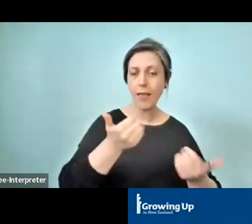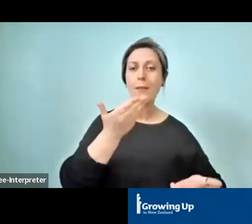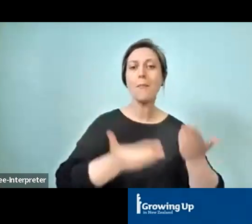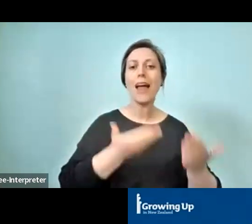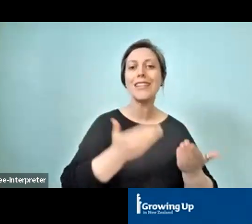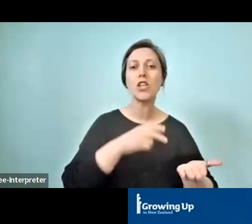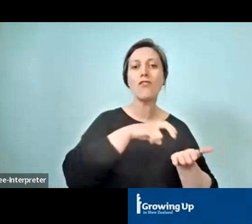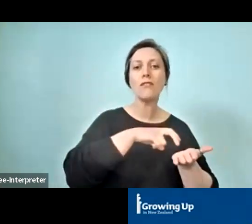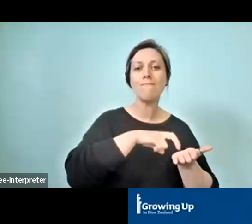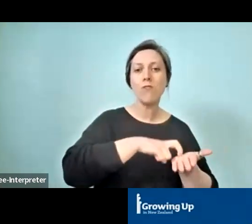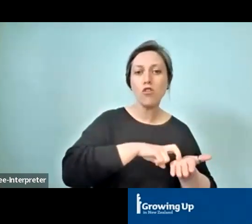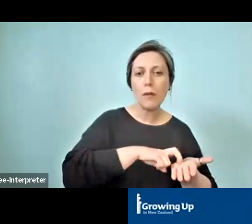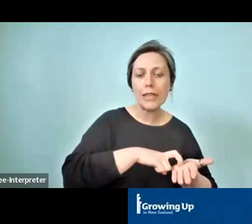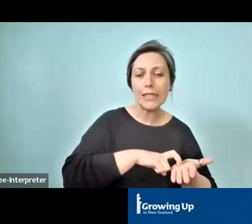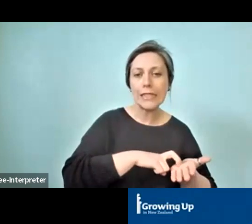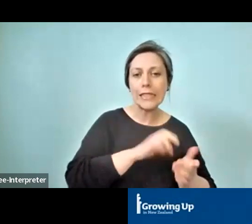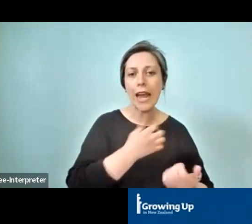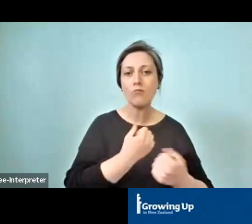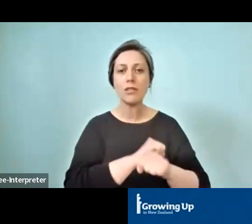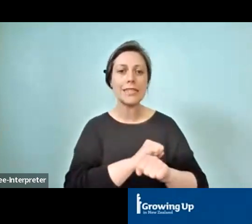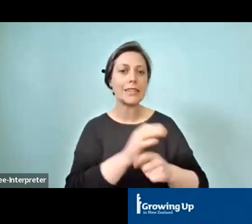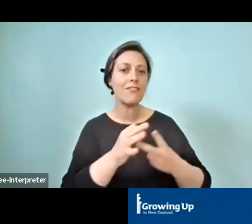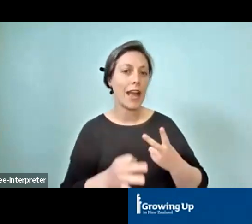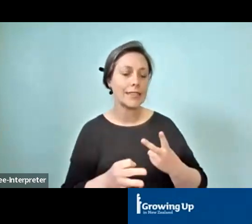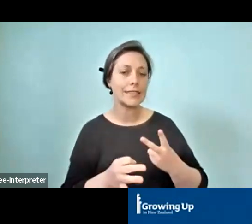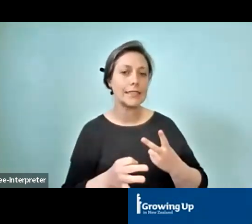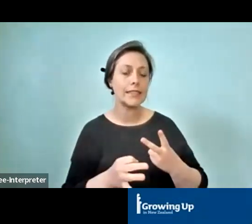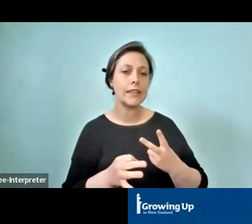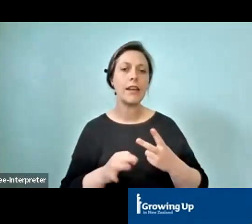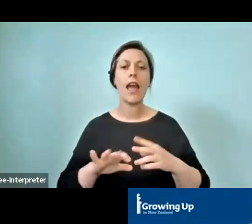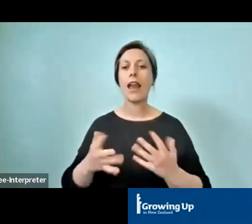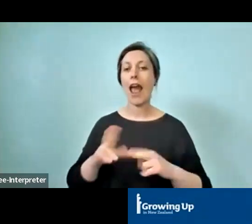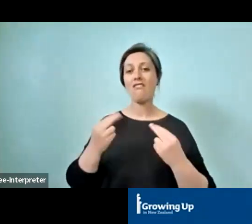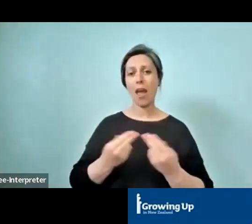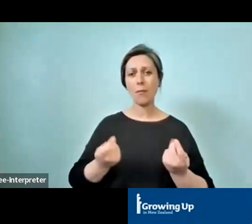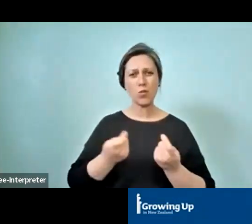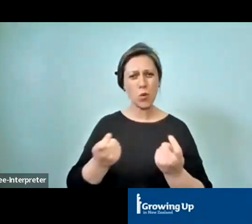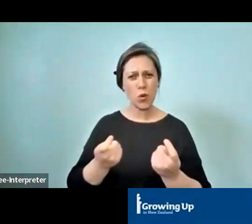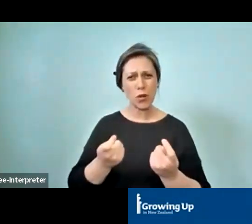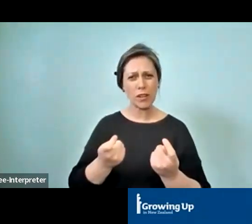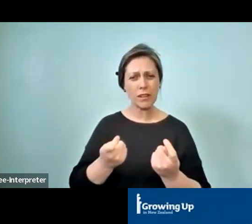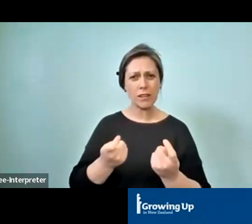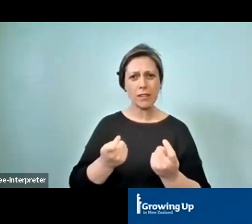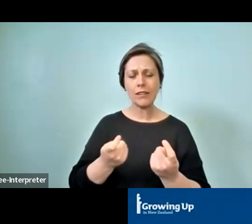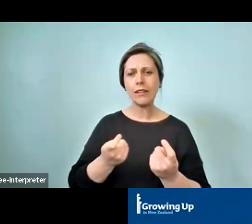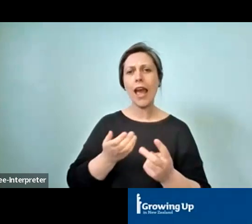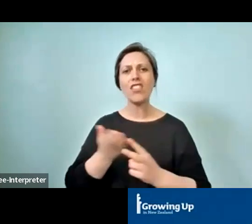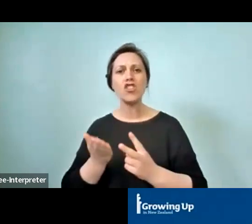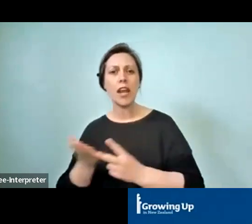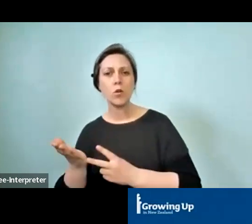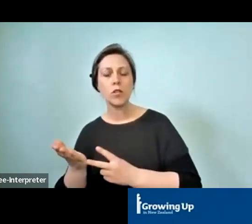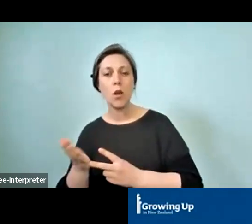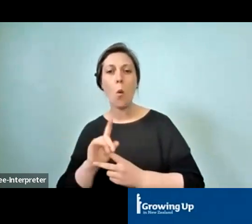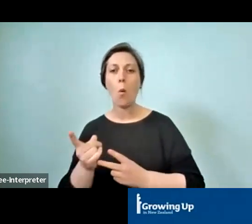factors, and how families work, and the channels, you know, which comes first. Is it mobility or